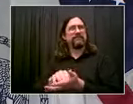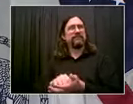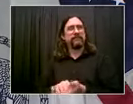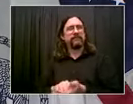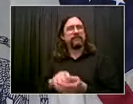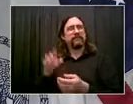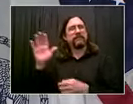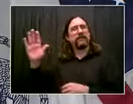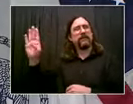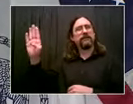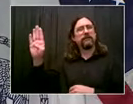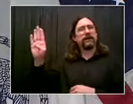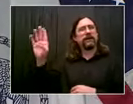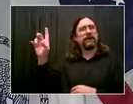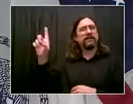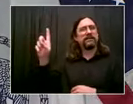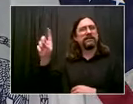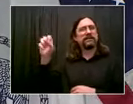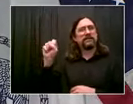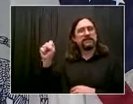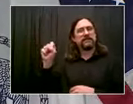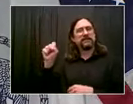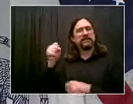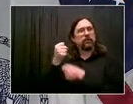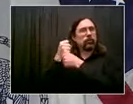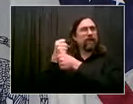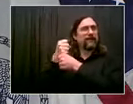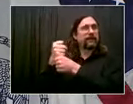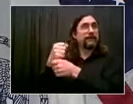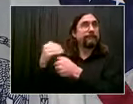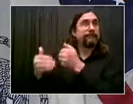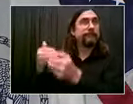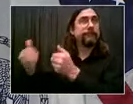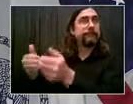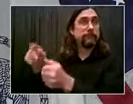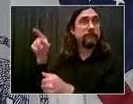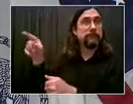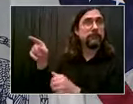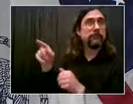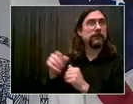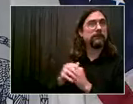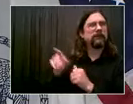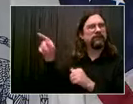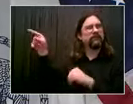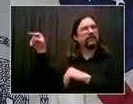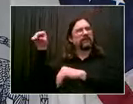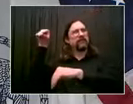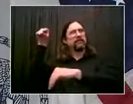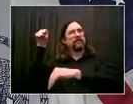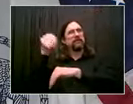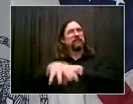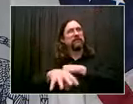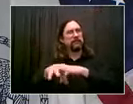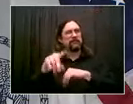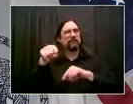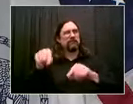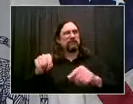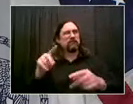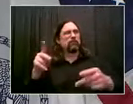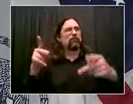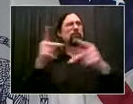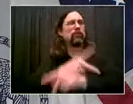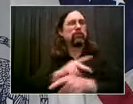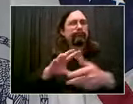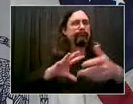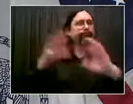the pathway to a better outcome. What I would say to all progressives is, remember your history, remember the history